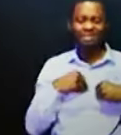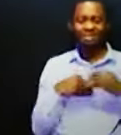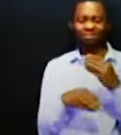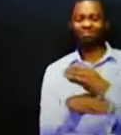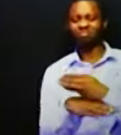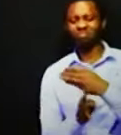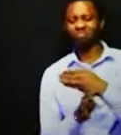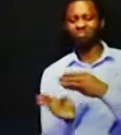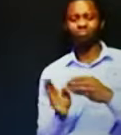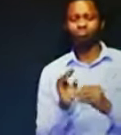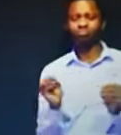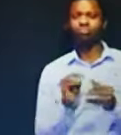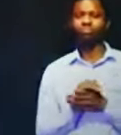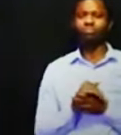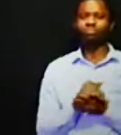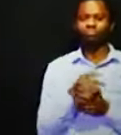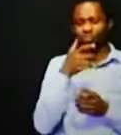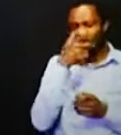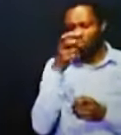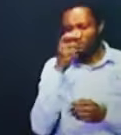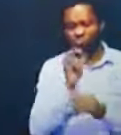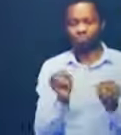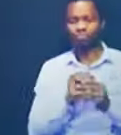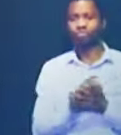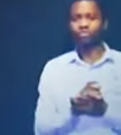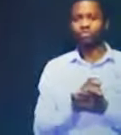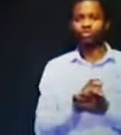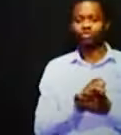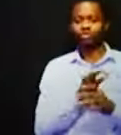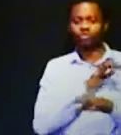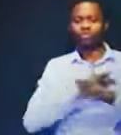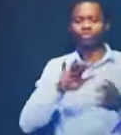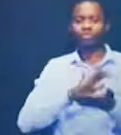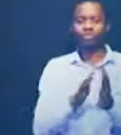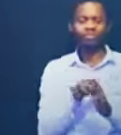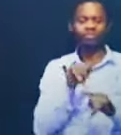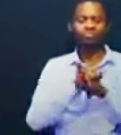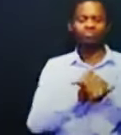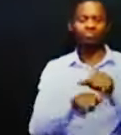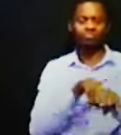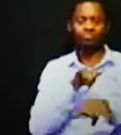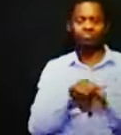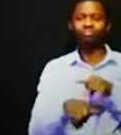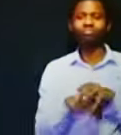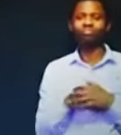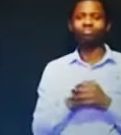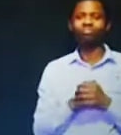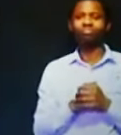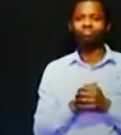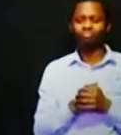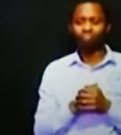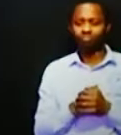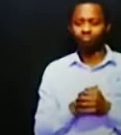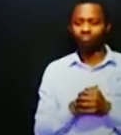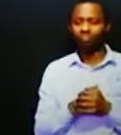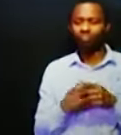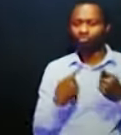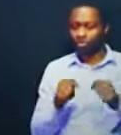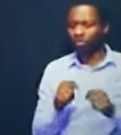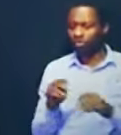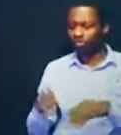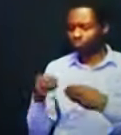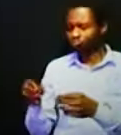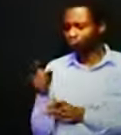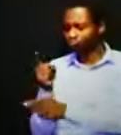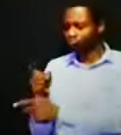hye. Don't be somebody who is a deceit. Men yo be a oye odada ni. Try and administer justice.